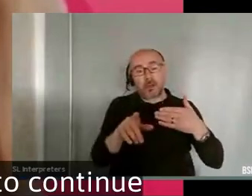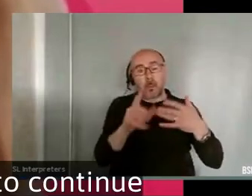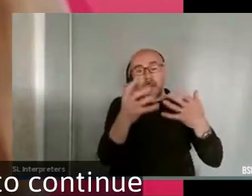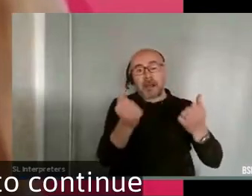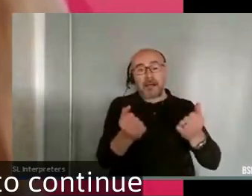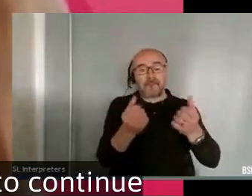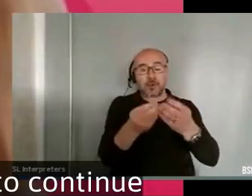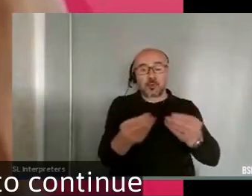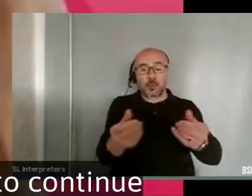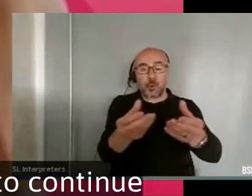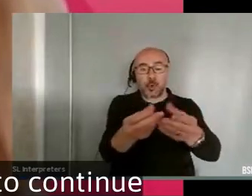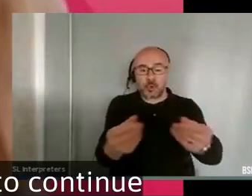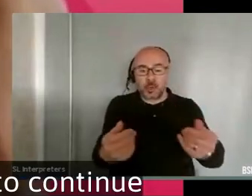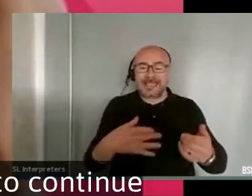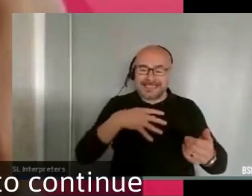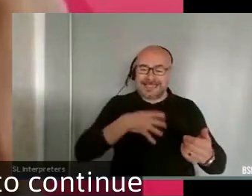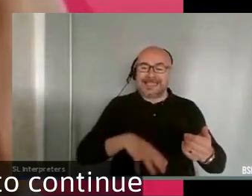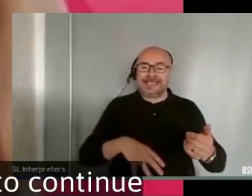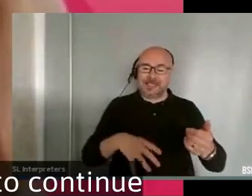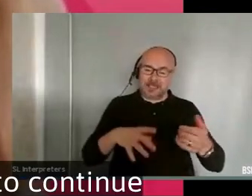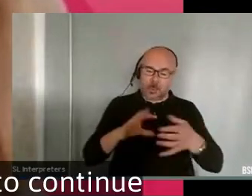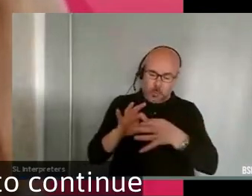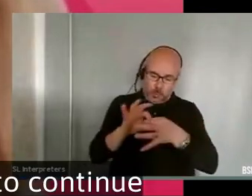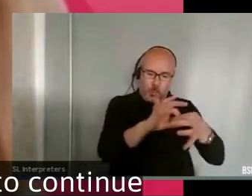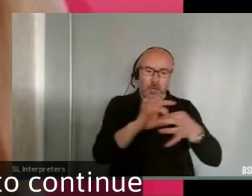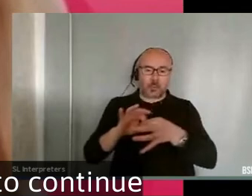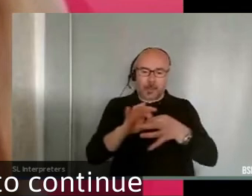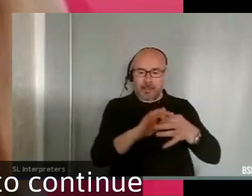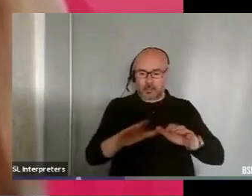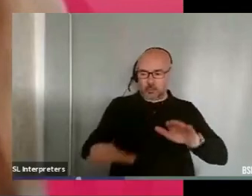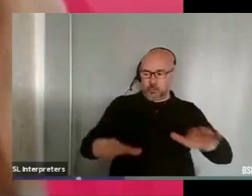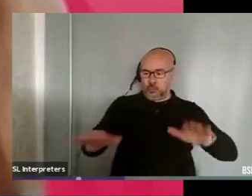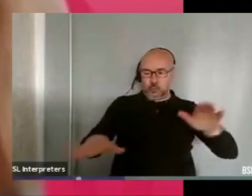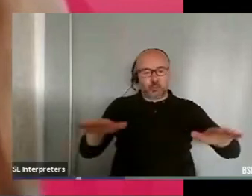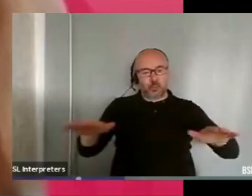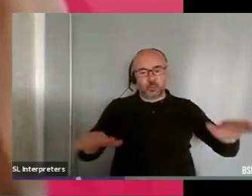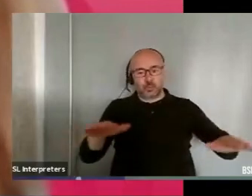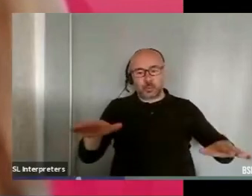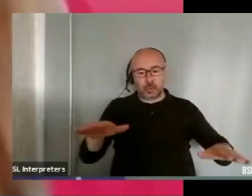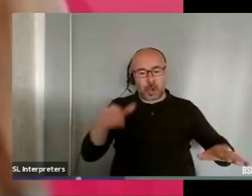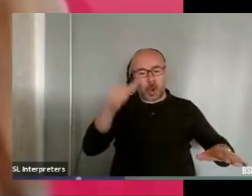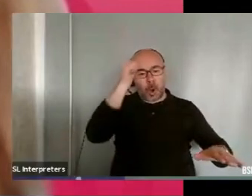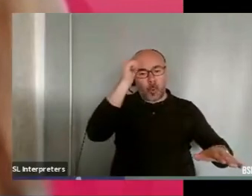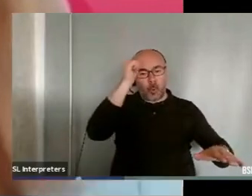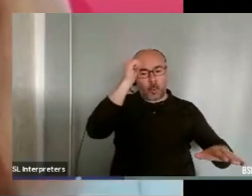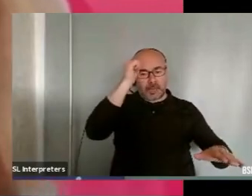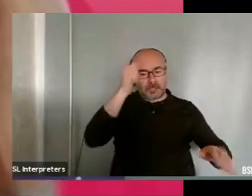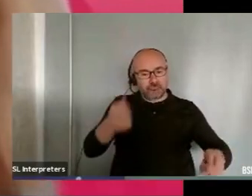where we need to continue to work together to raise that awareness. And I'm very